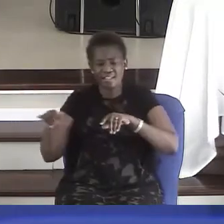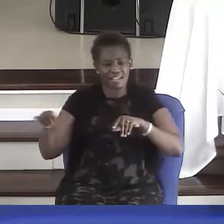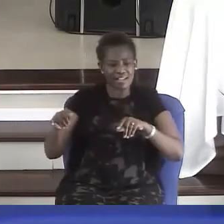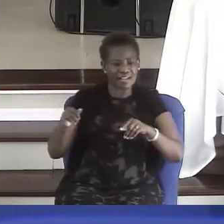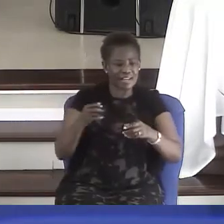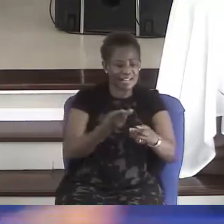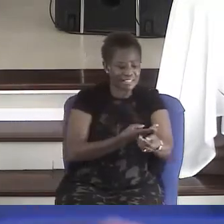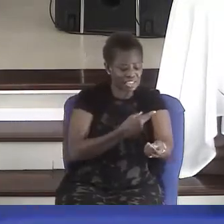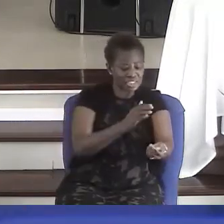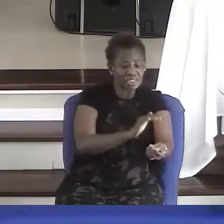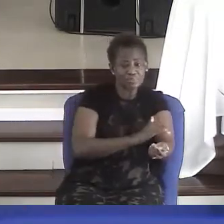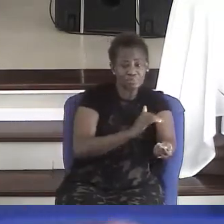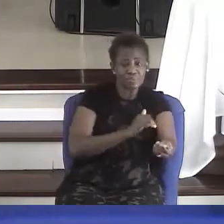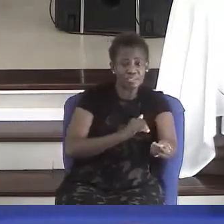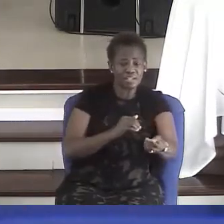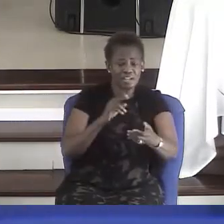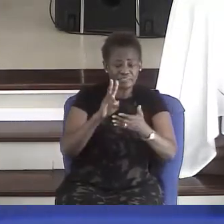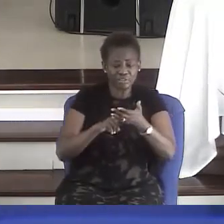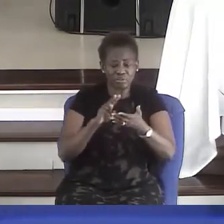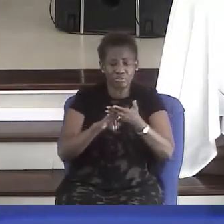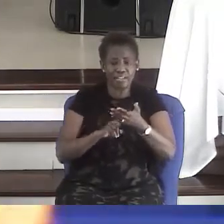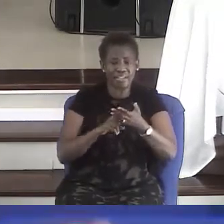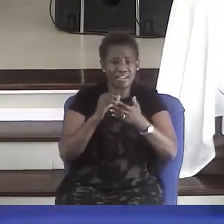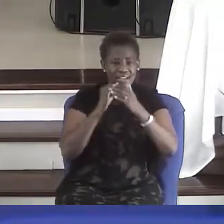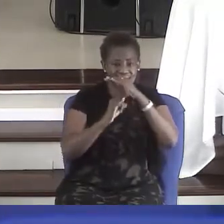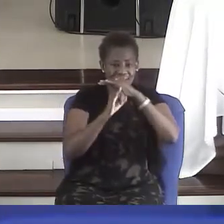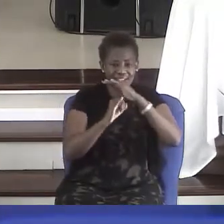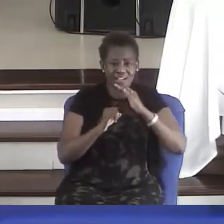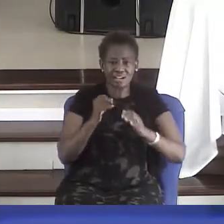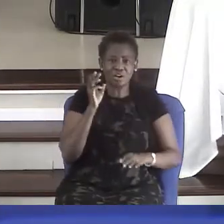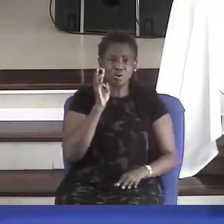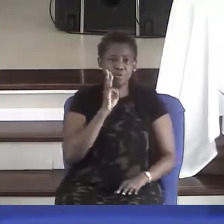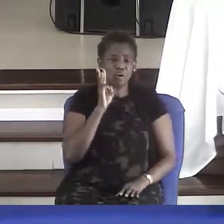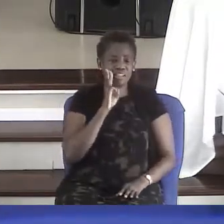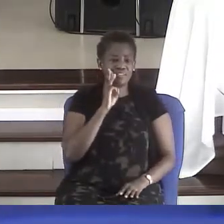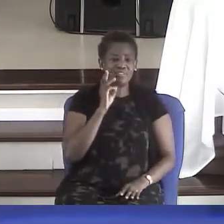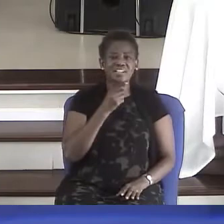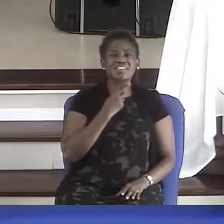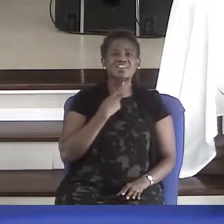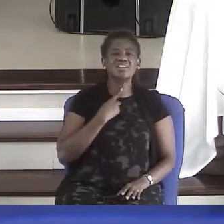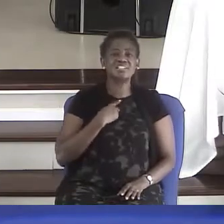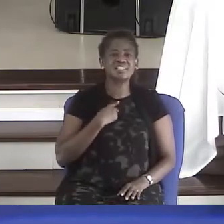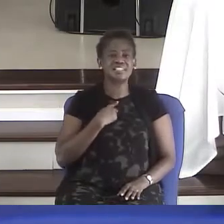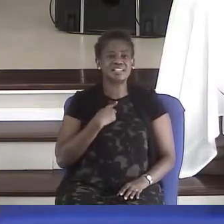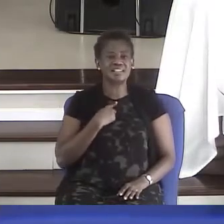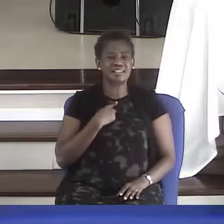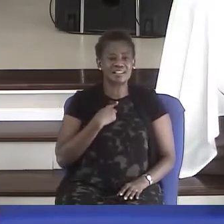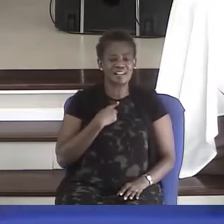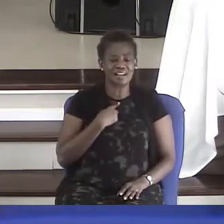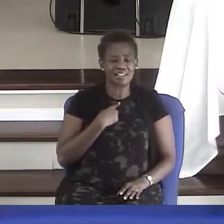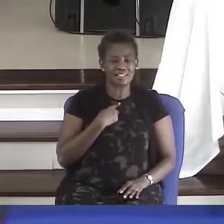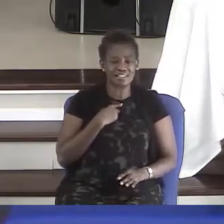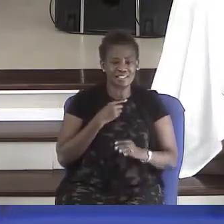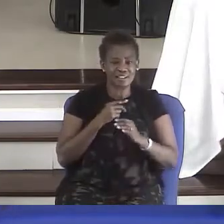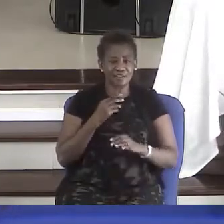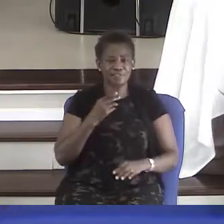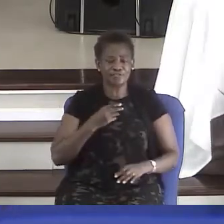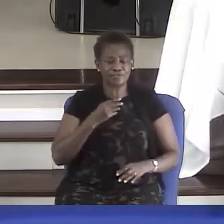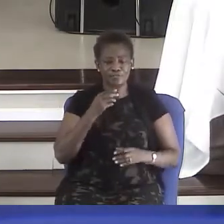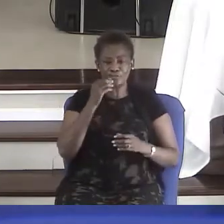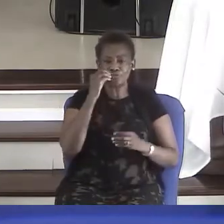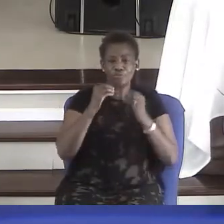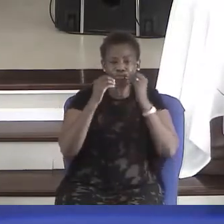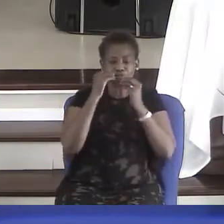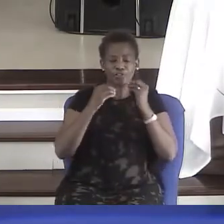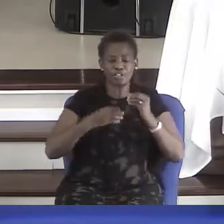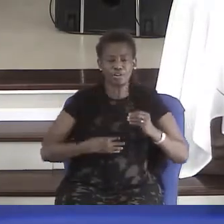you read Isaiah? Water for the thirsty. His prophecy was about food for the hungry and